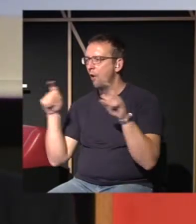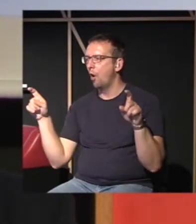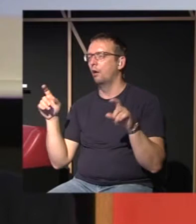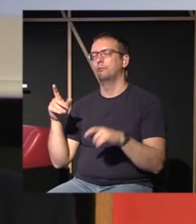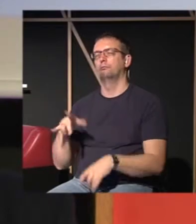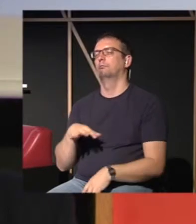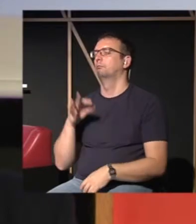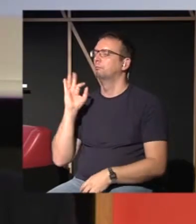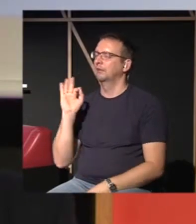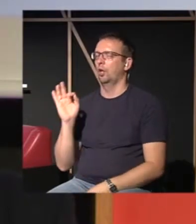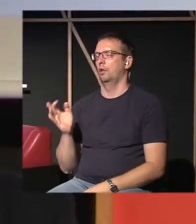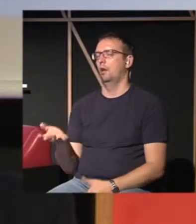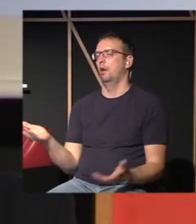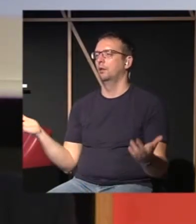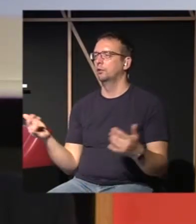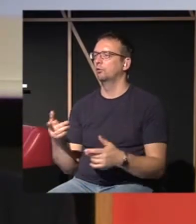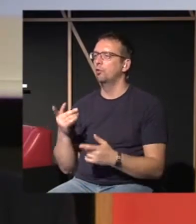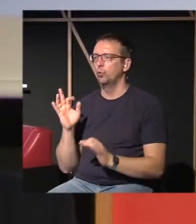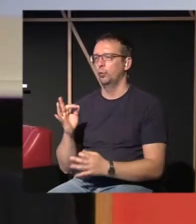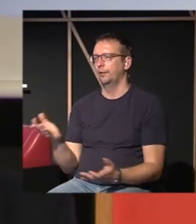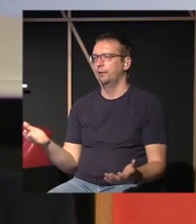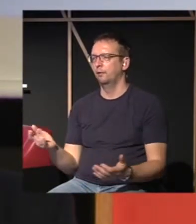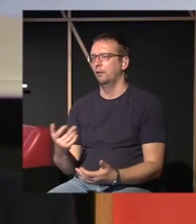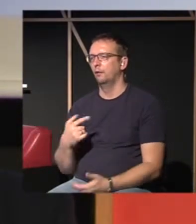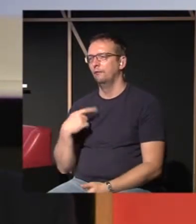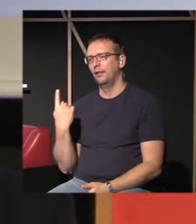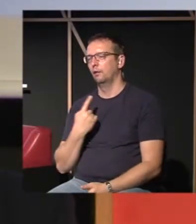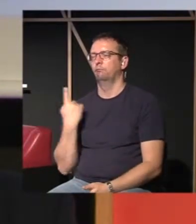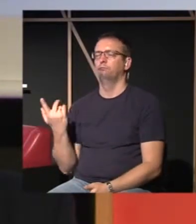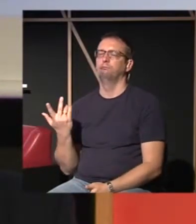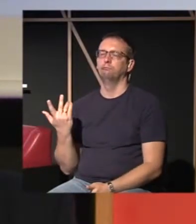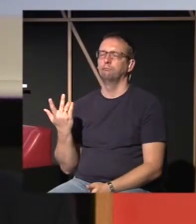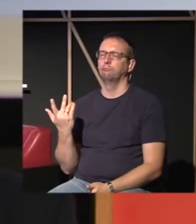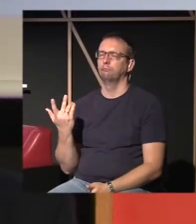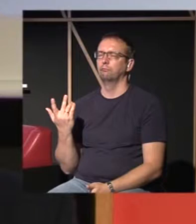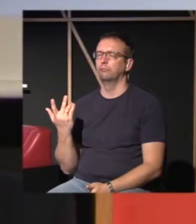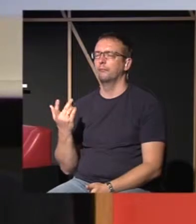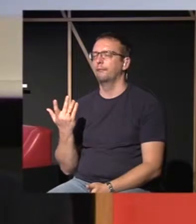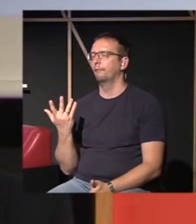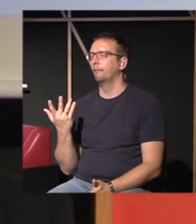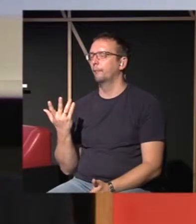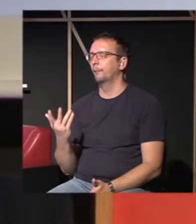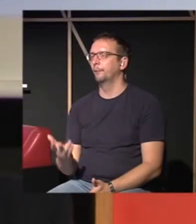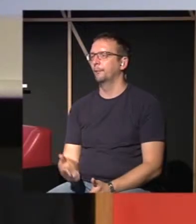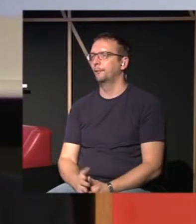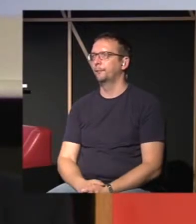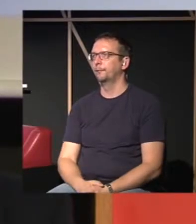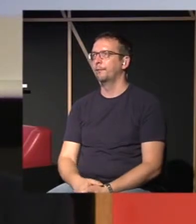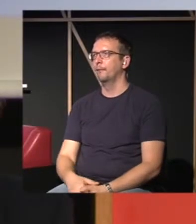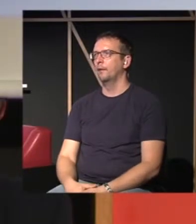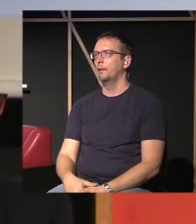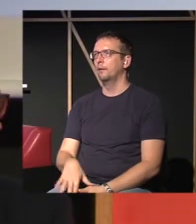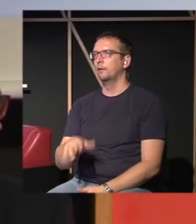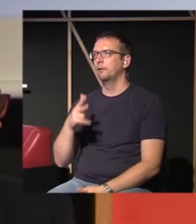organisation in Perthshire. We were nominated to win a Most Accessible Venue Award. We were shortlisted along with